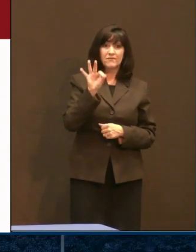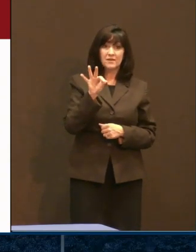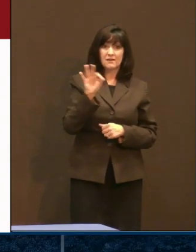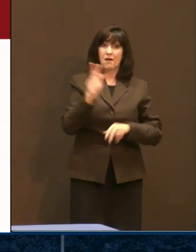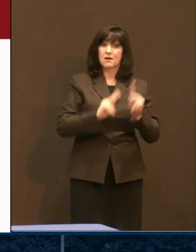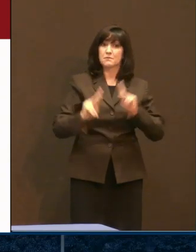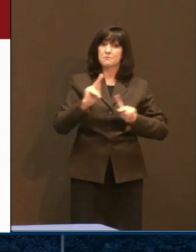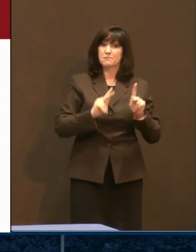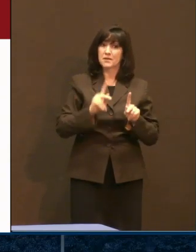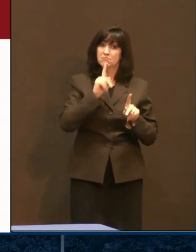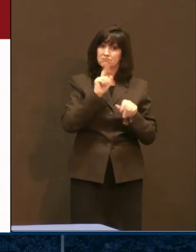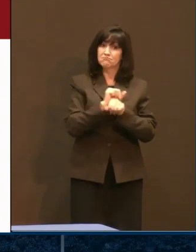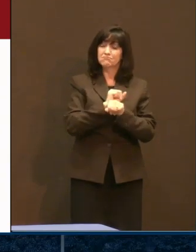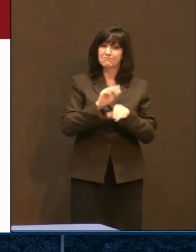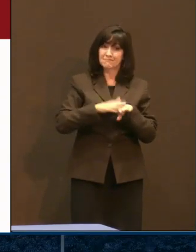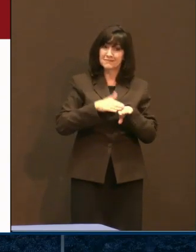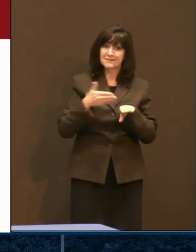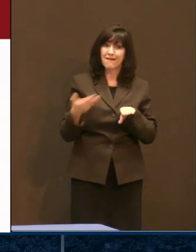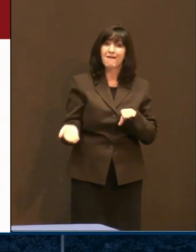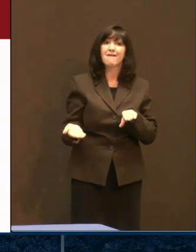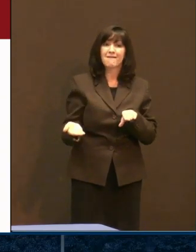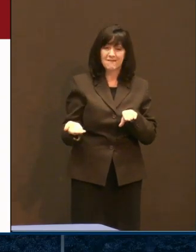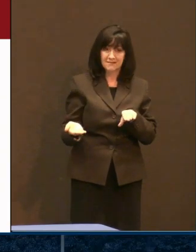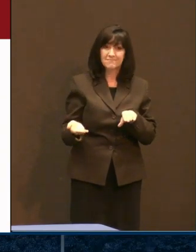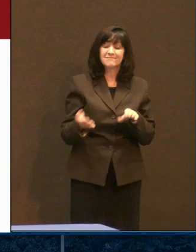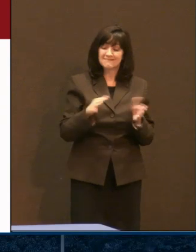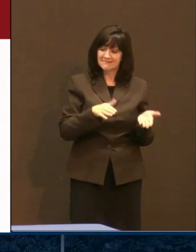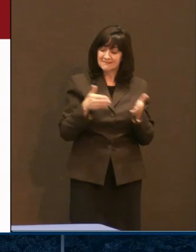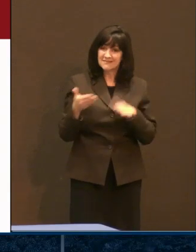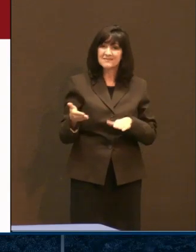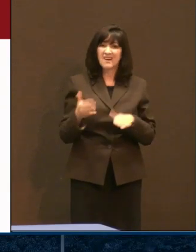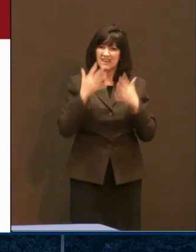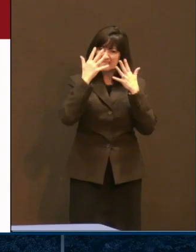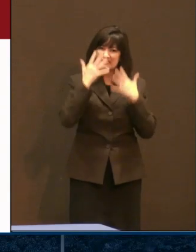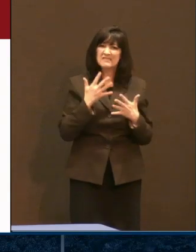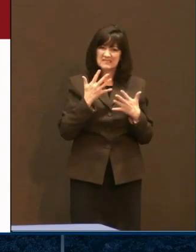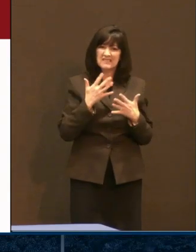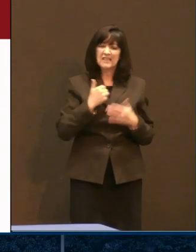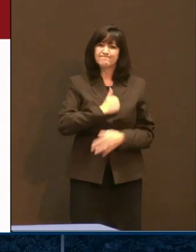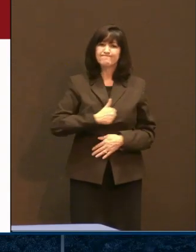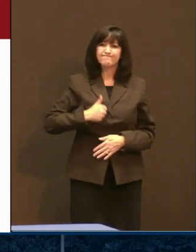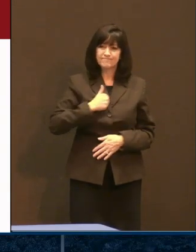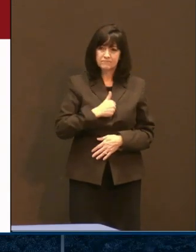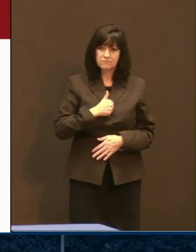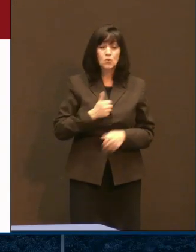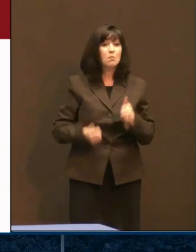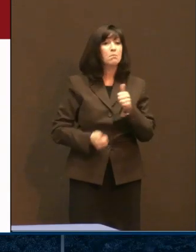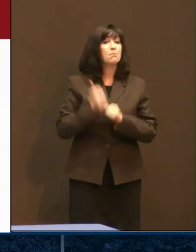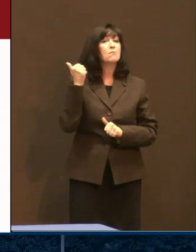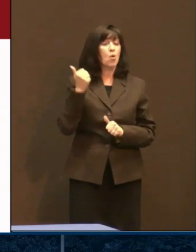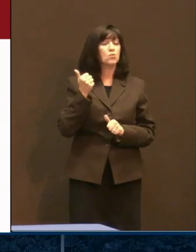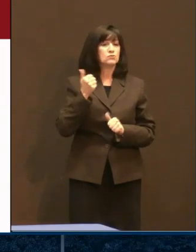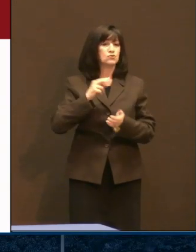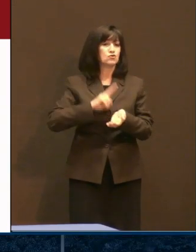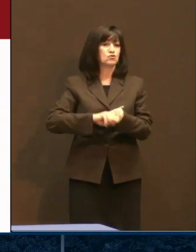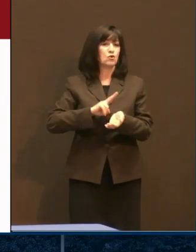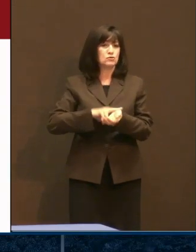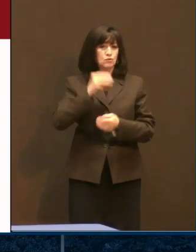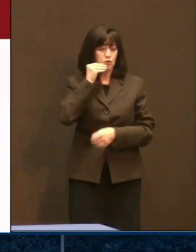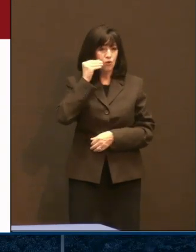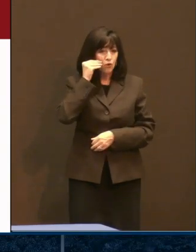vast majority of those deaths are former residents of nursing homes, elderly